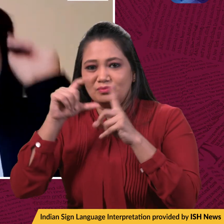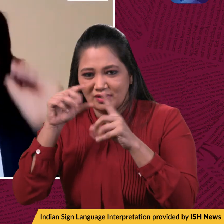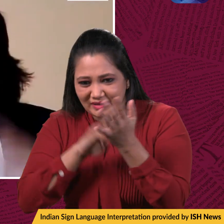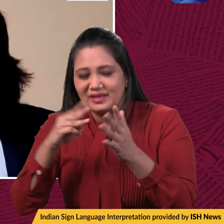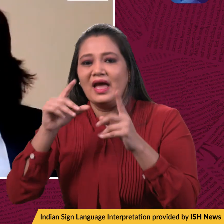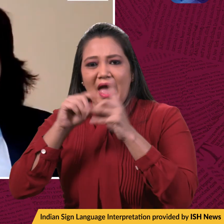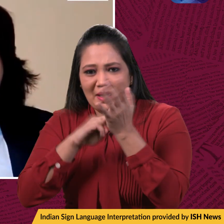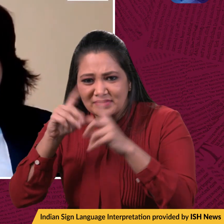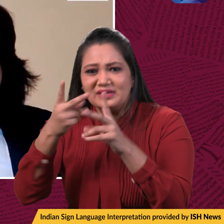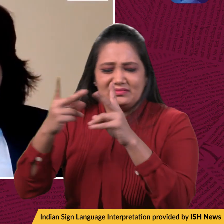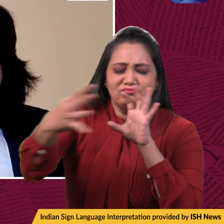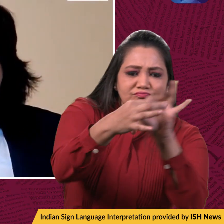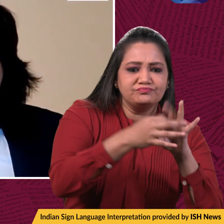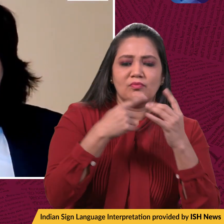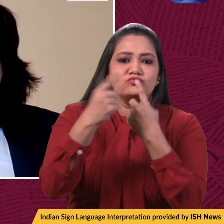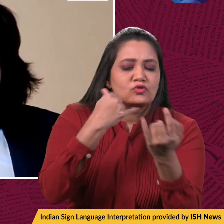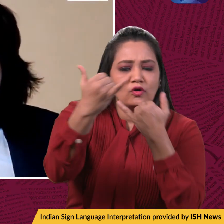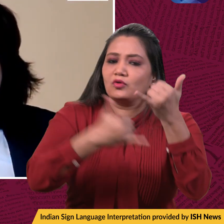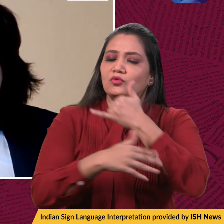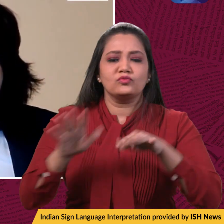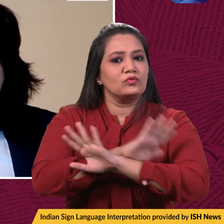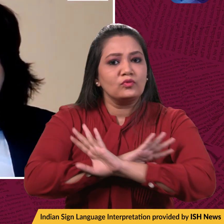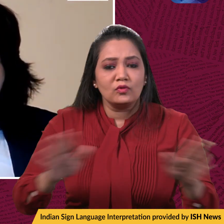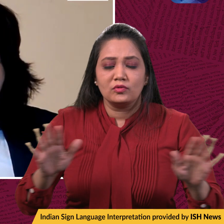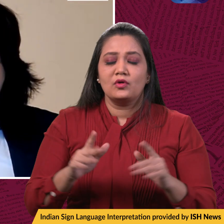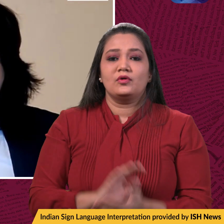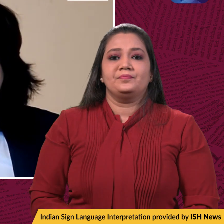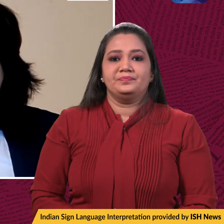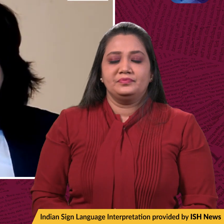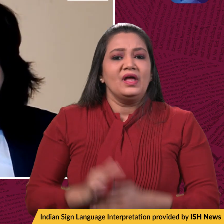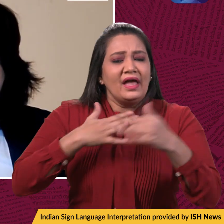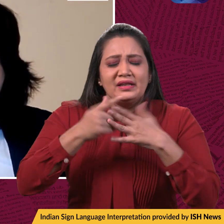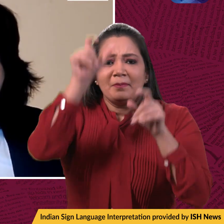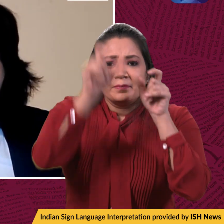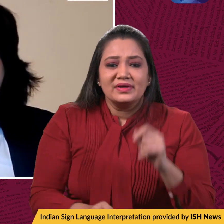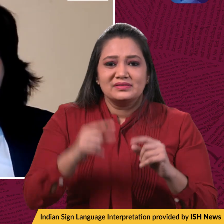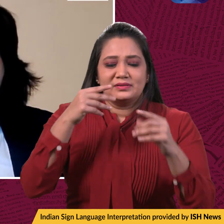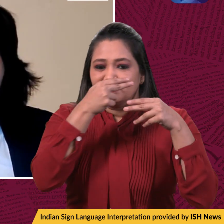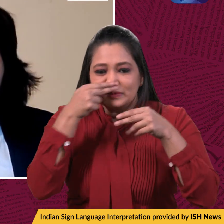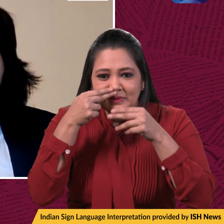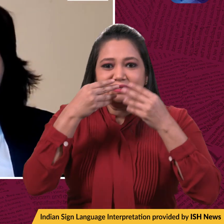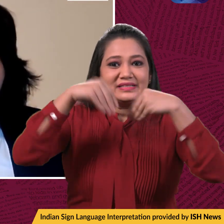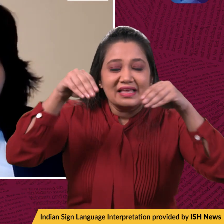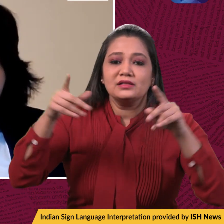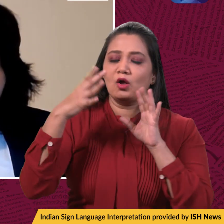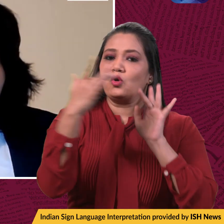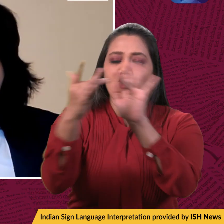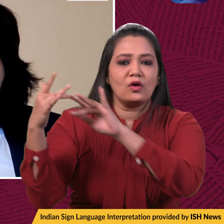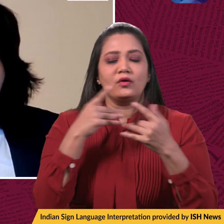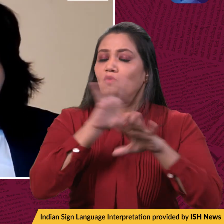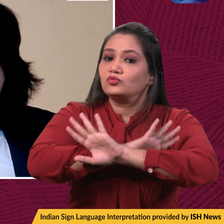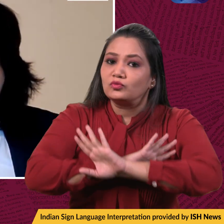or indirectly in similar activities, or make any call to any person indulging in similar activities as